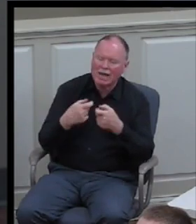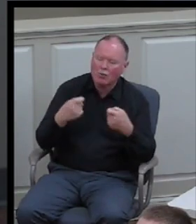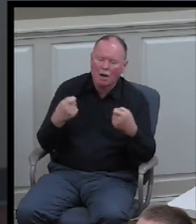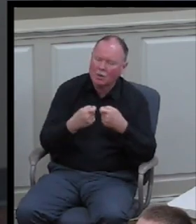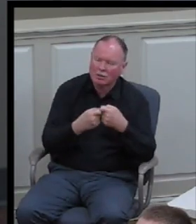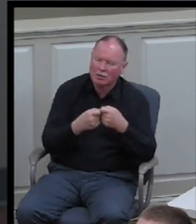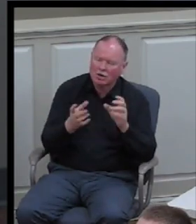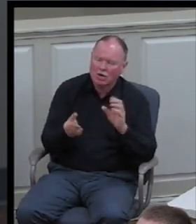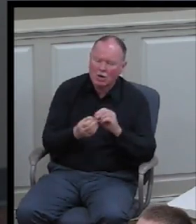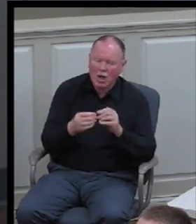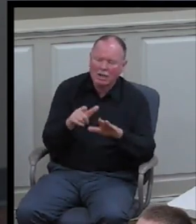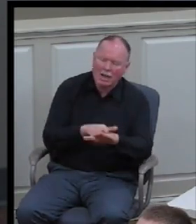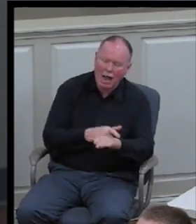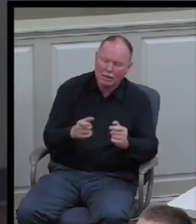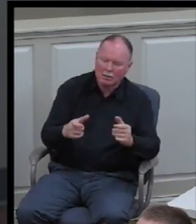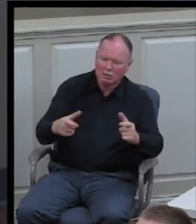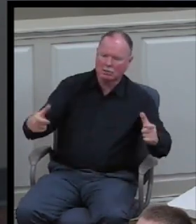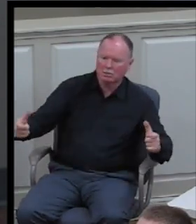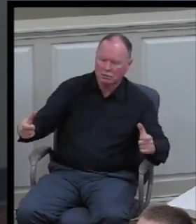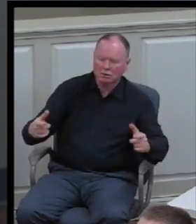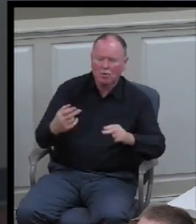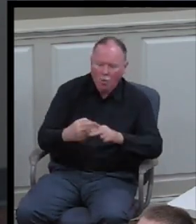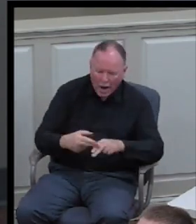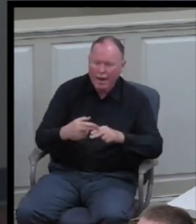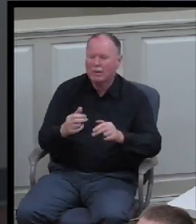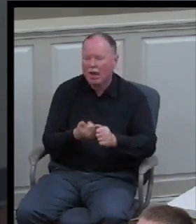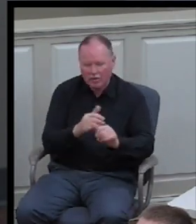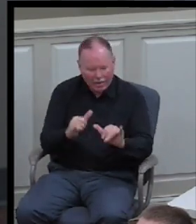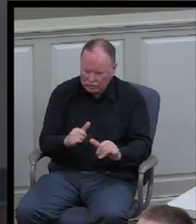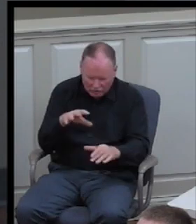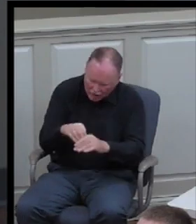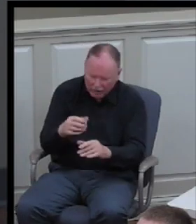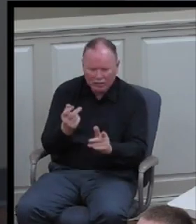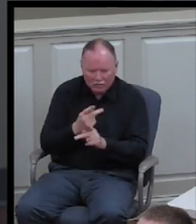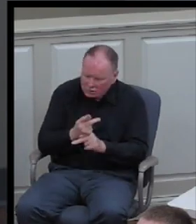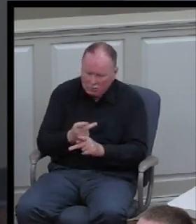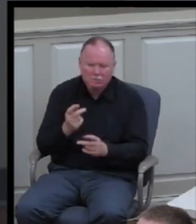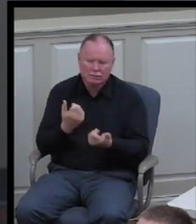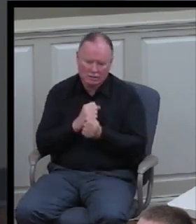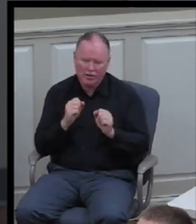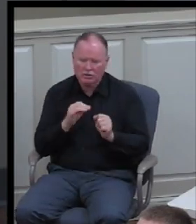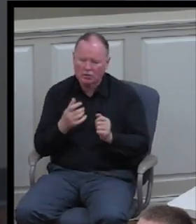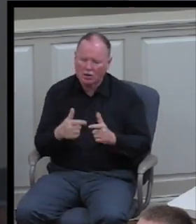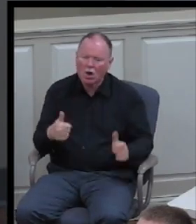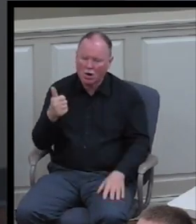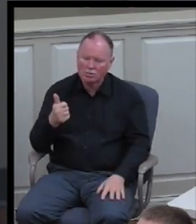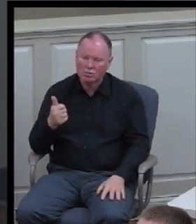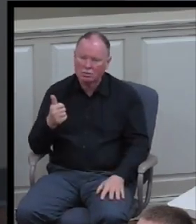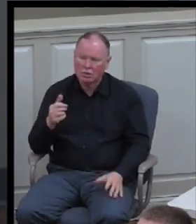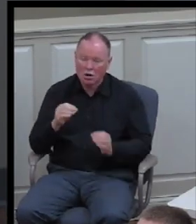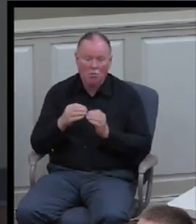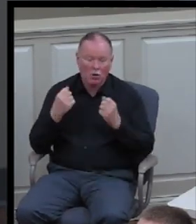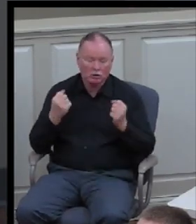length, you're adding weight that adds, it's a whole bunch of engineering stuff I won't bore you with, but it makes it a bigger,